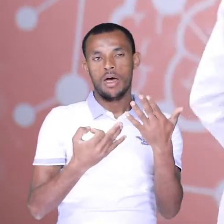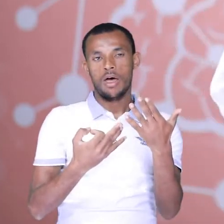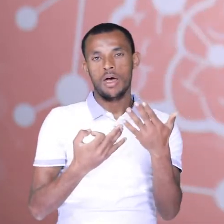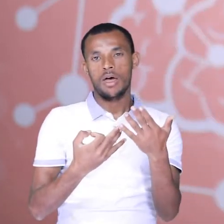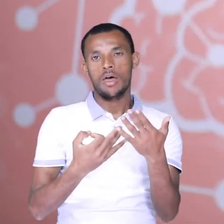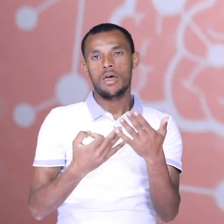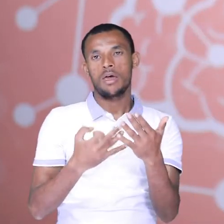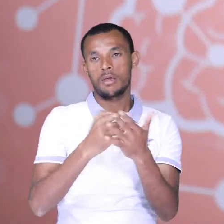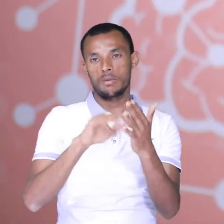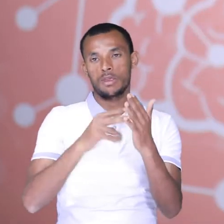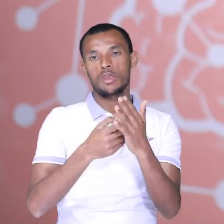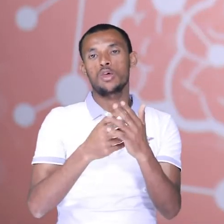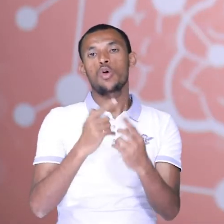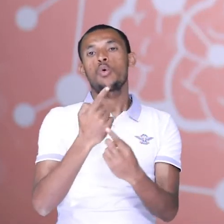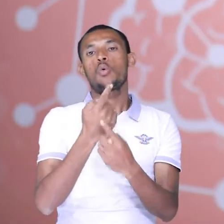glucose molecule.